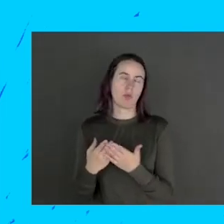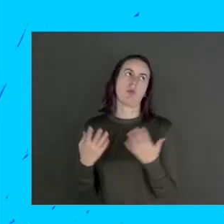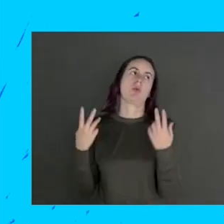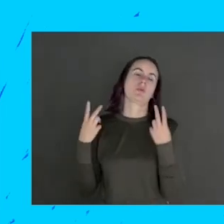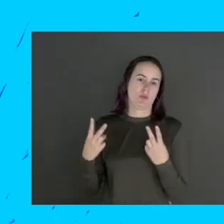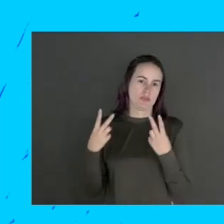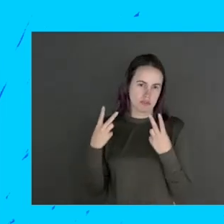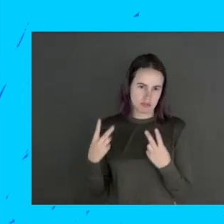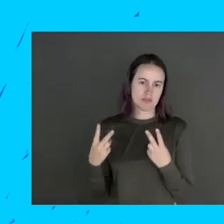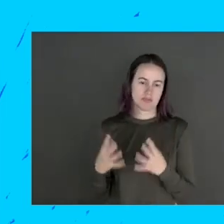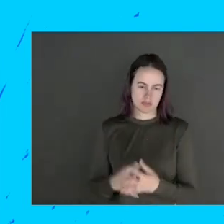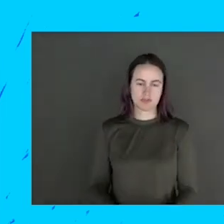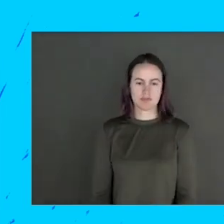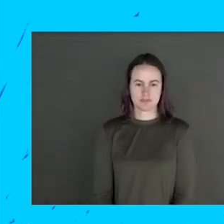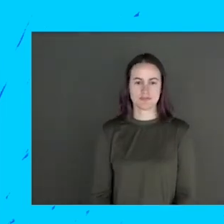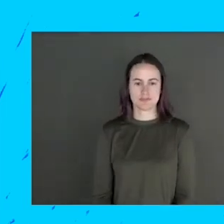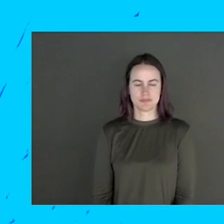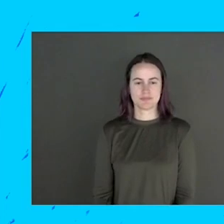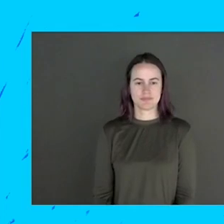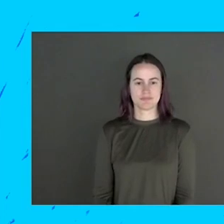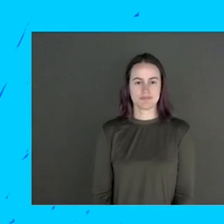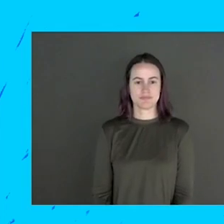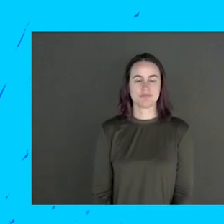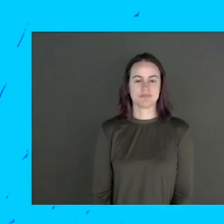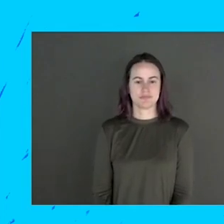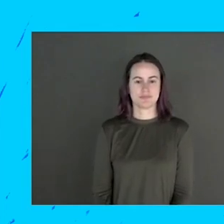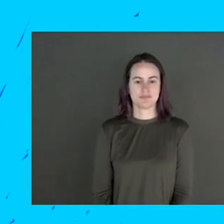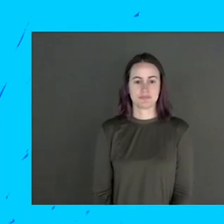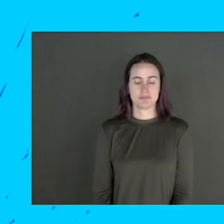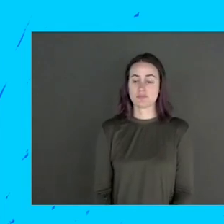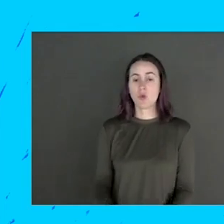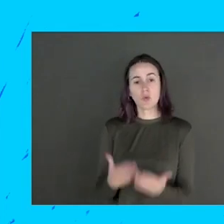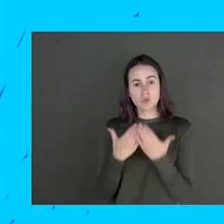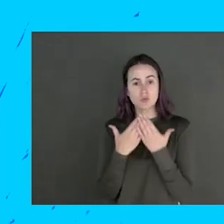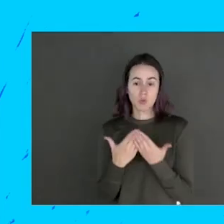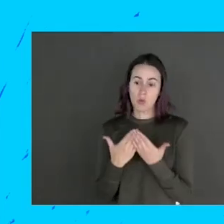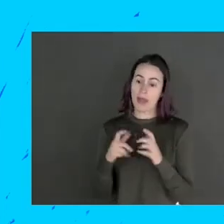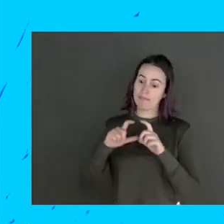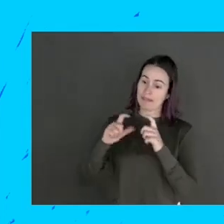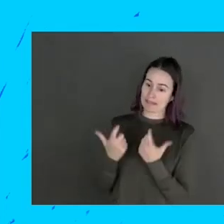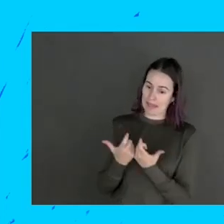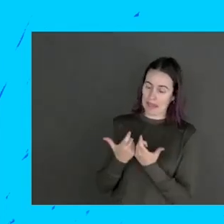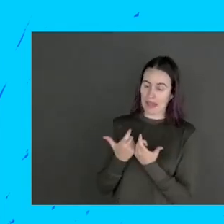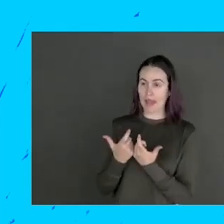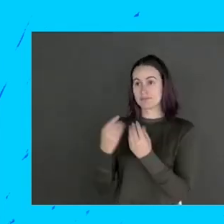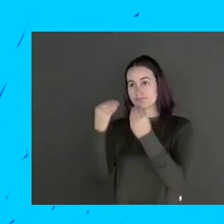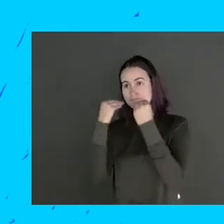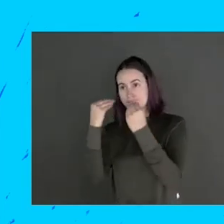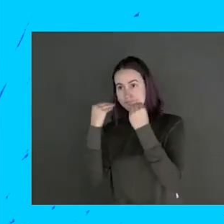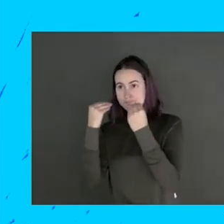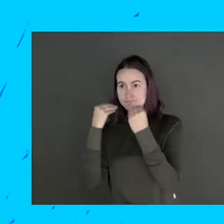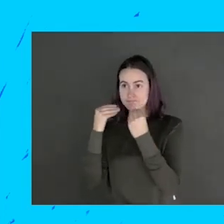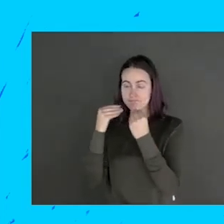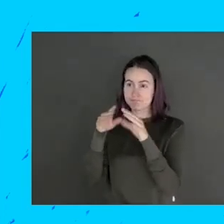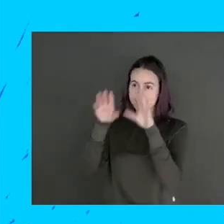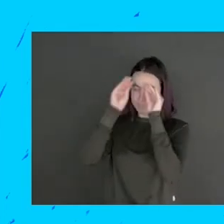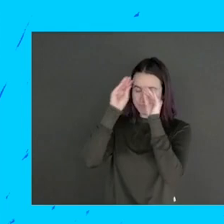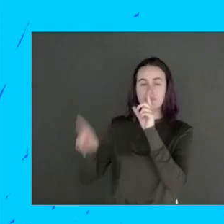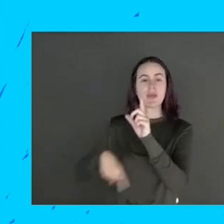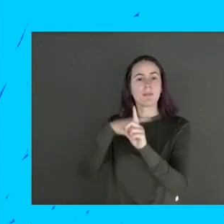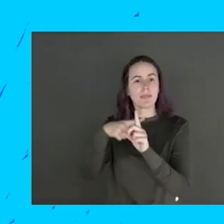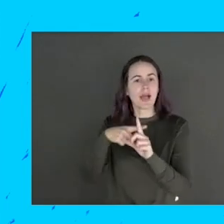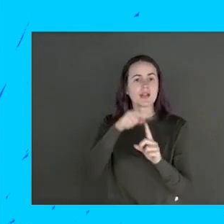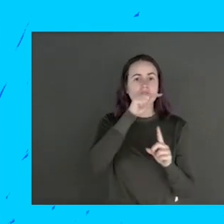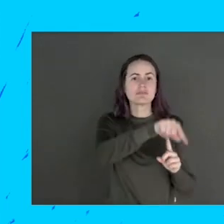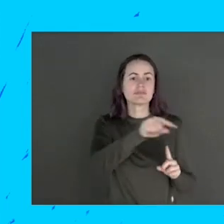Other things that happen in schools beyond the classroom, like school feeding, appropriate extracurricular activities.